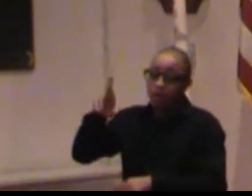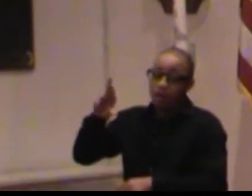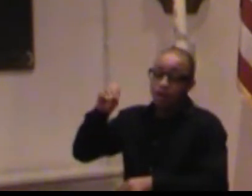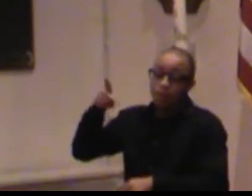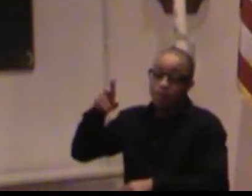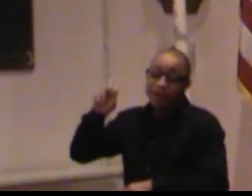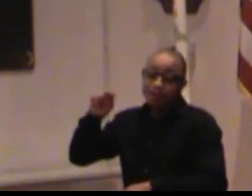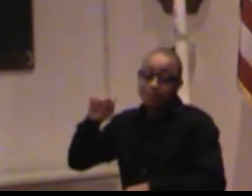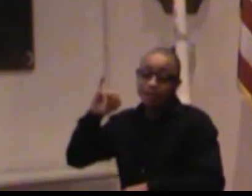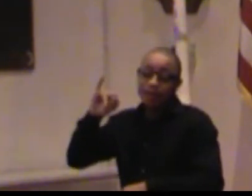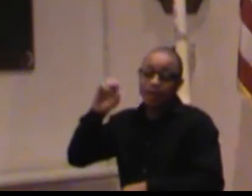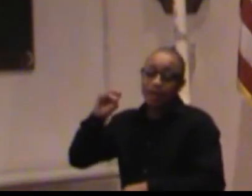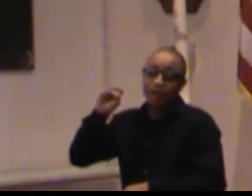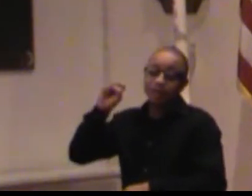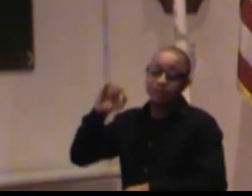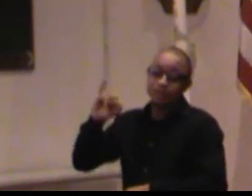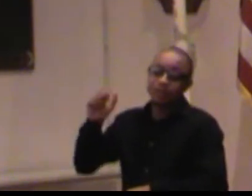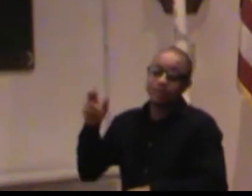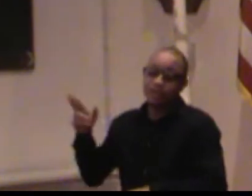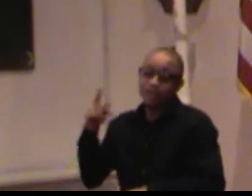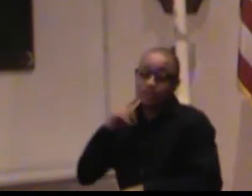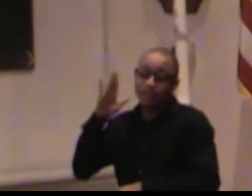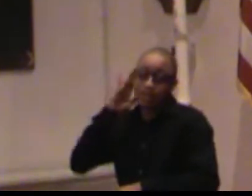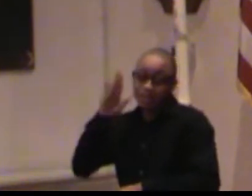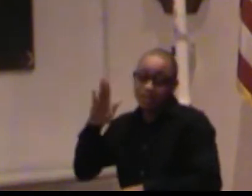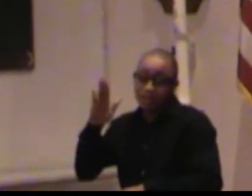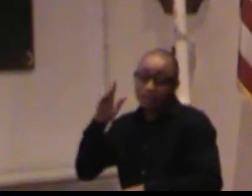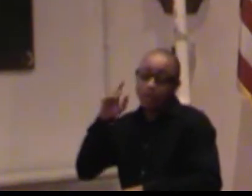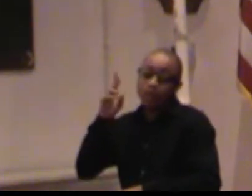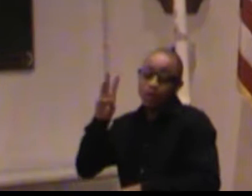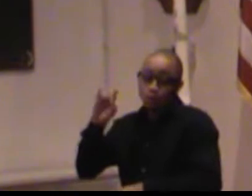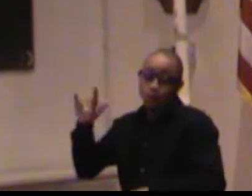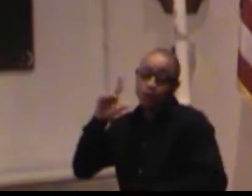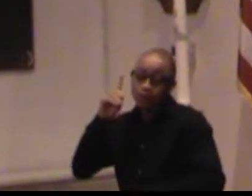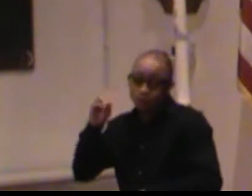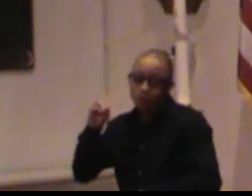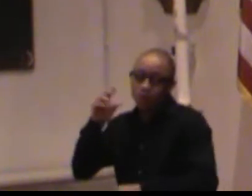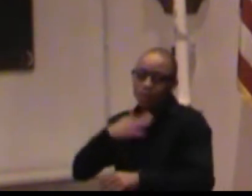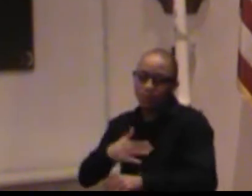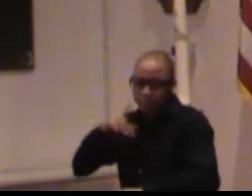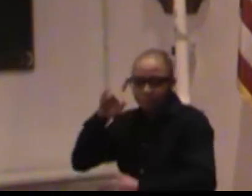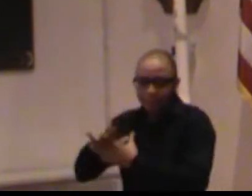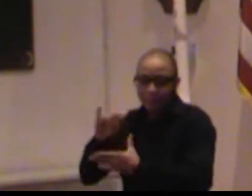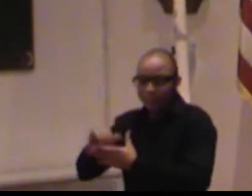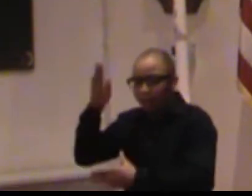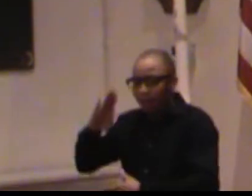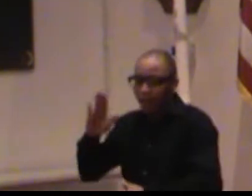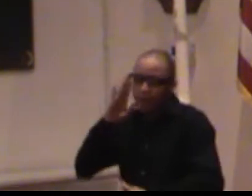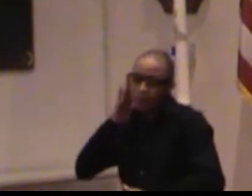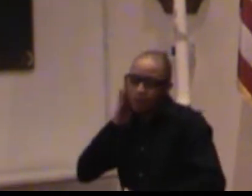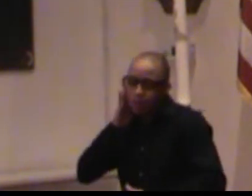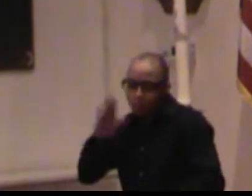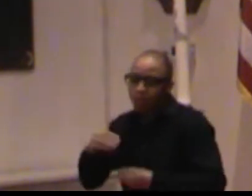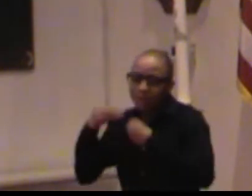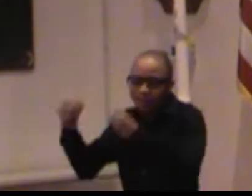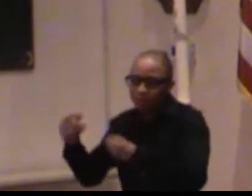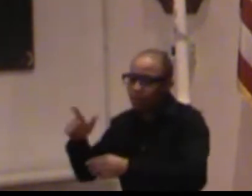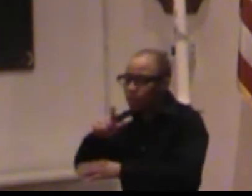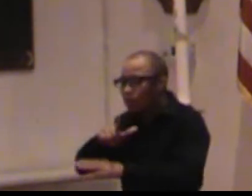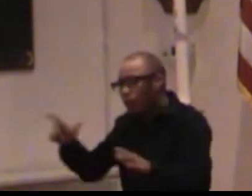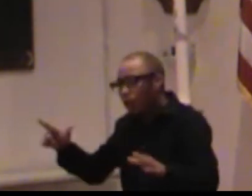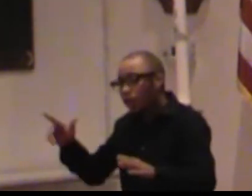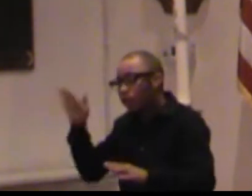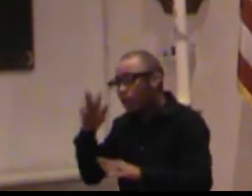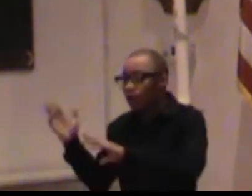just believe God because all that he has already done for you, but believe that God is able to surpass everything God